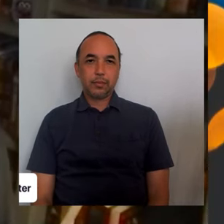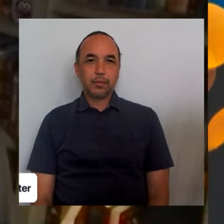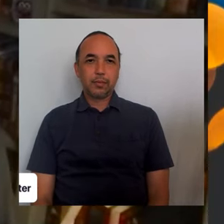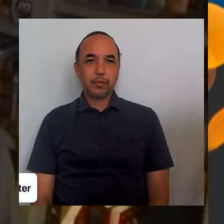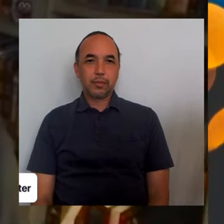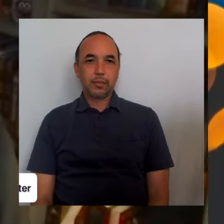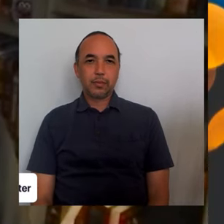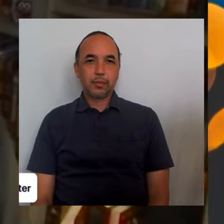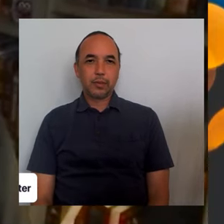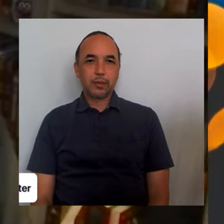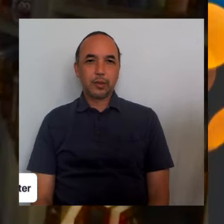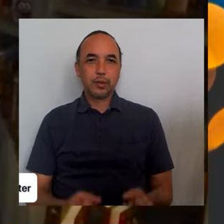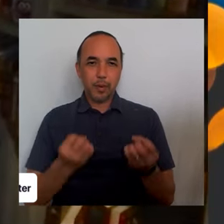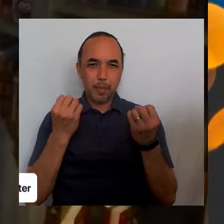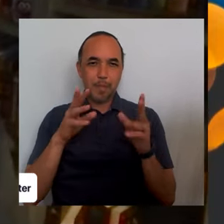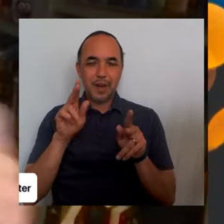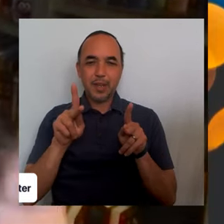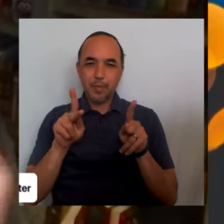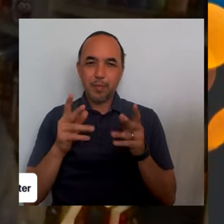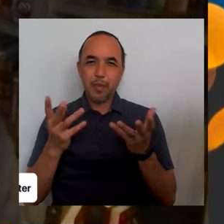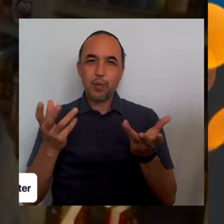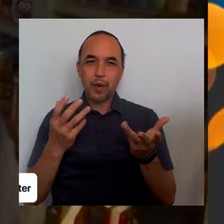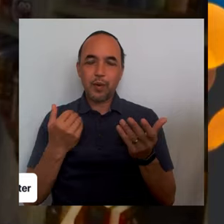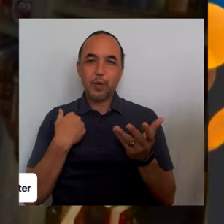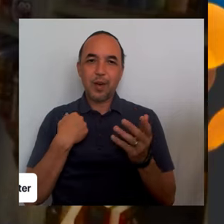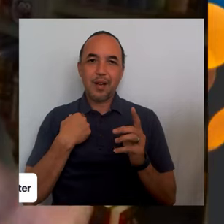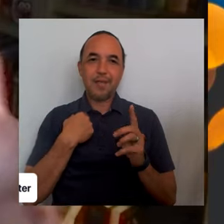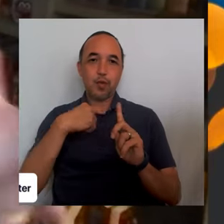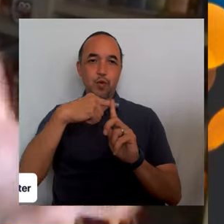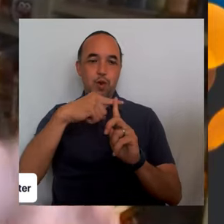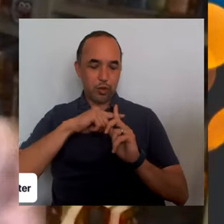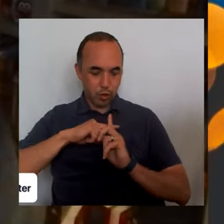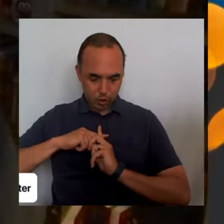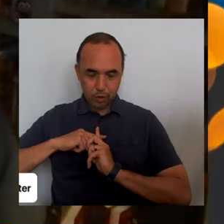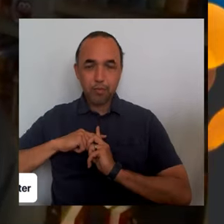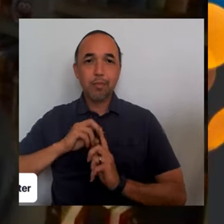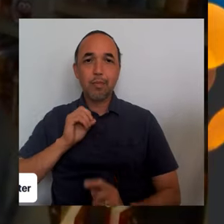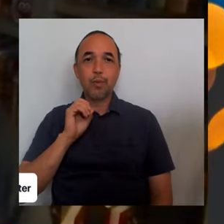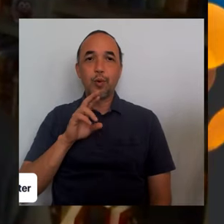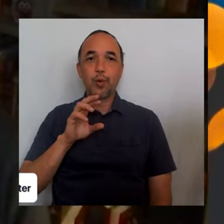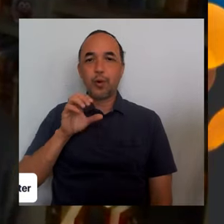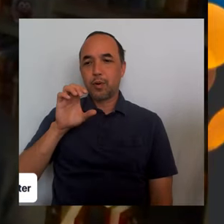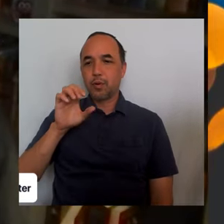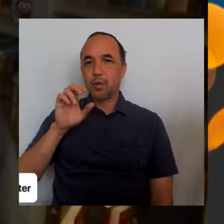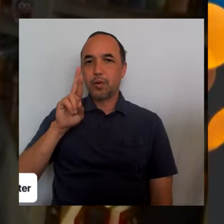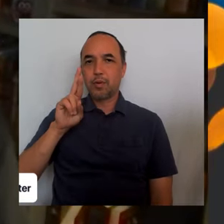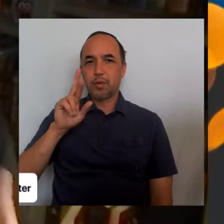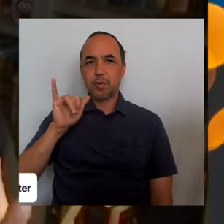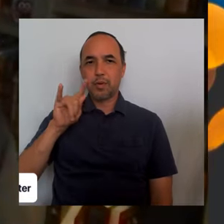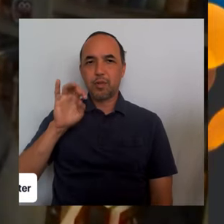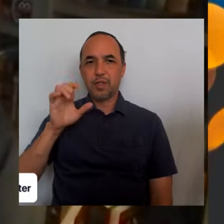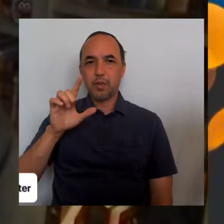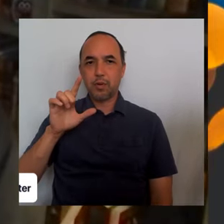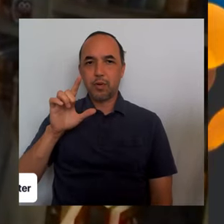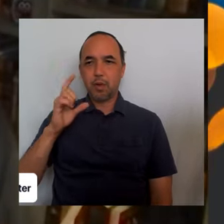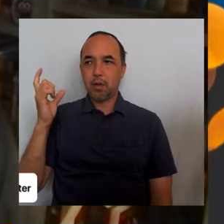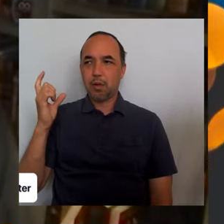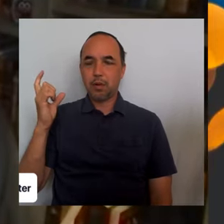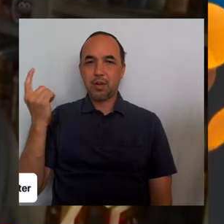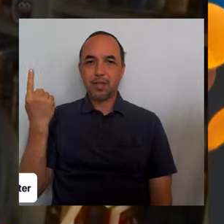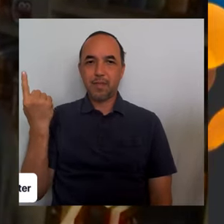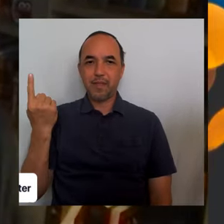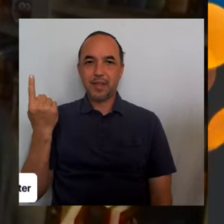need a crystal, you know, or a cross, or, you know, something that they need to have with